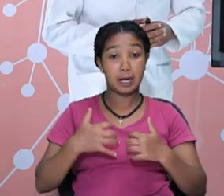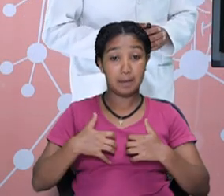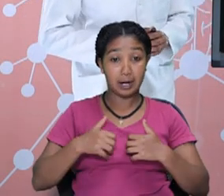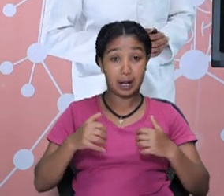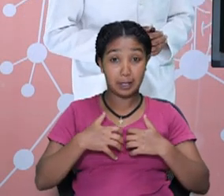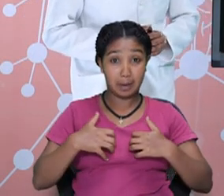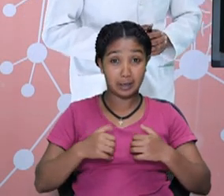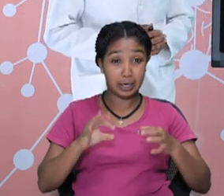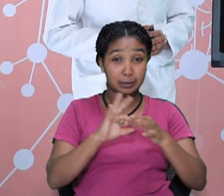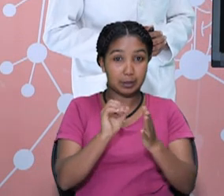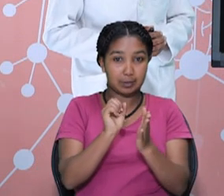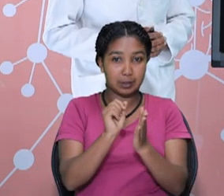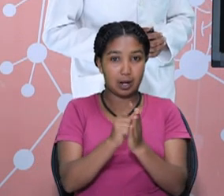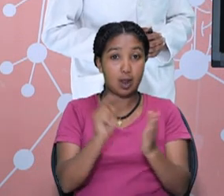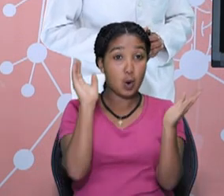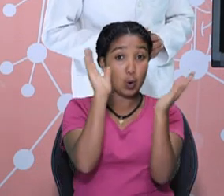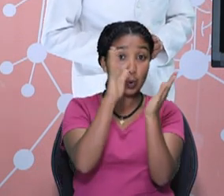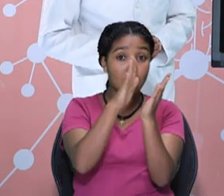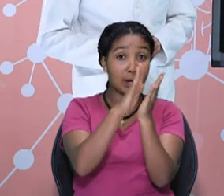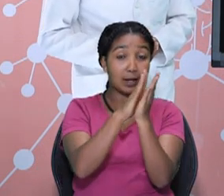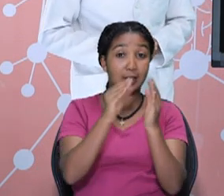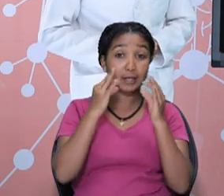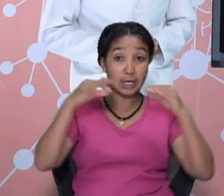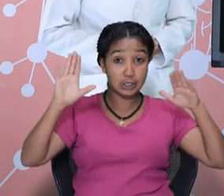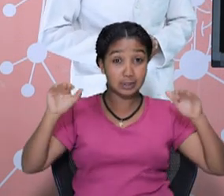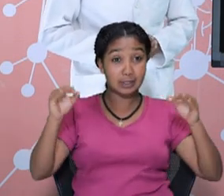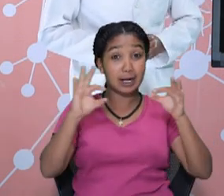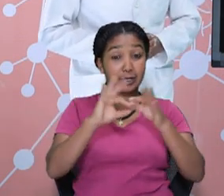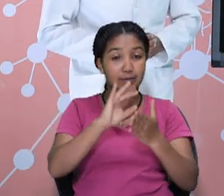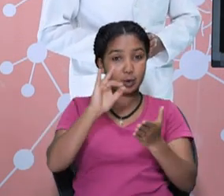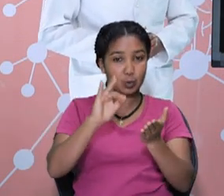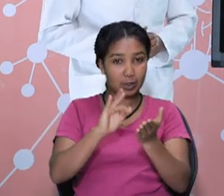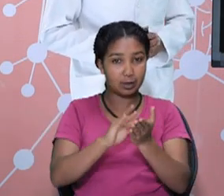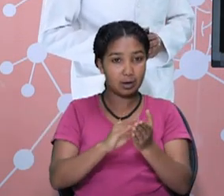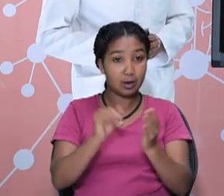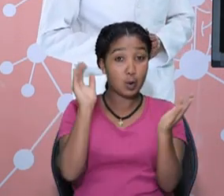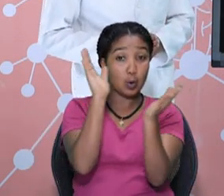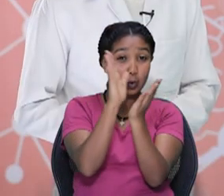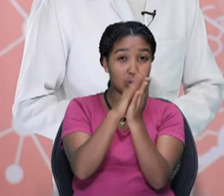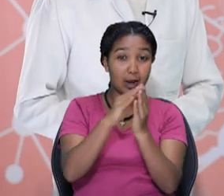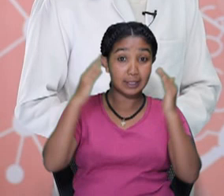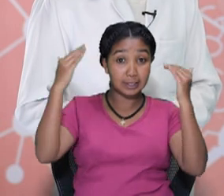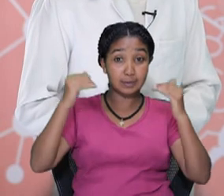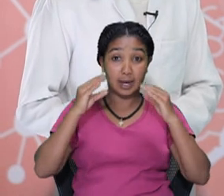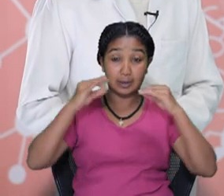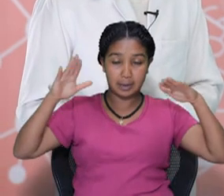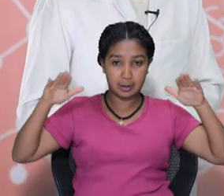Animal-animal relationships, example, crocodiles and Egyptians. The relationship between crocodile and